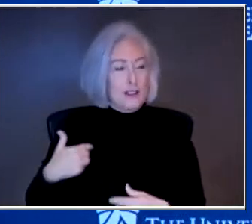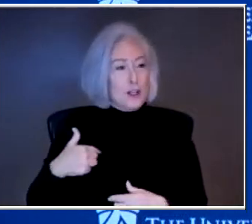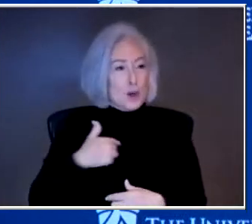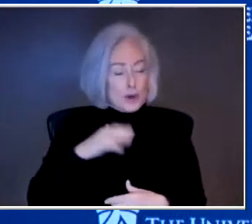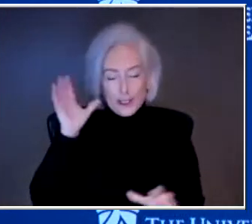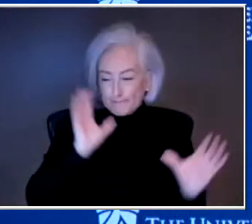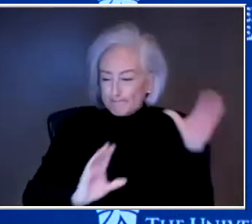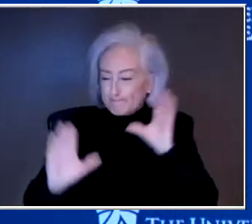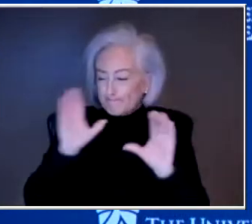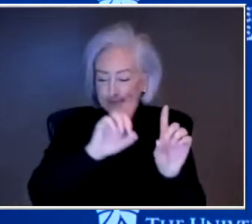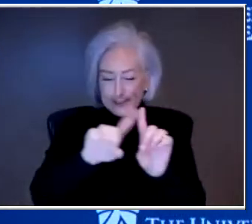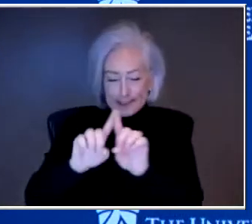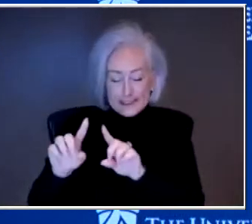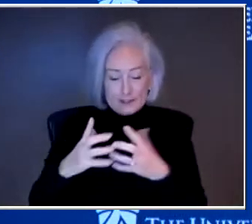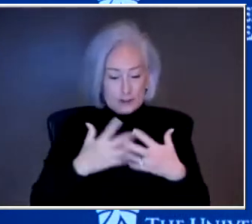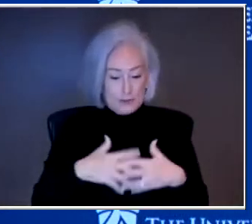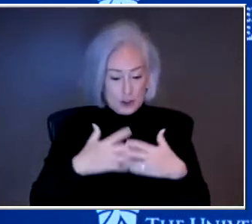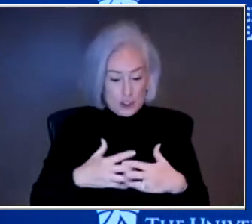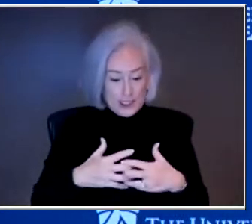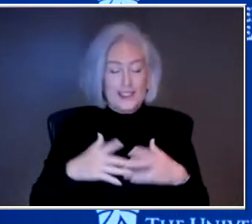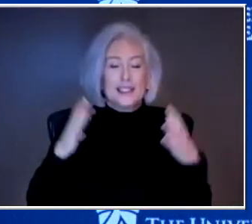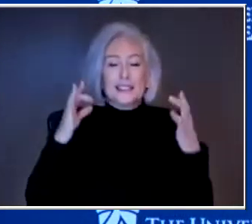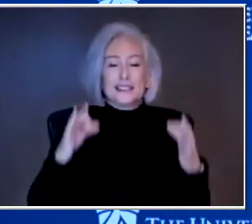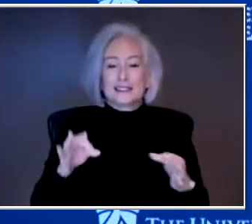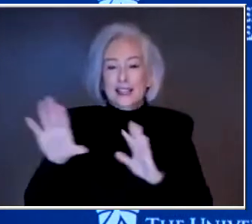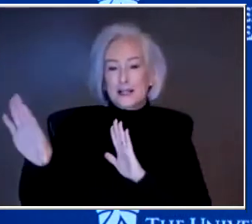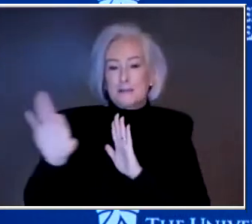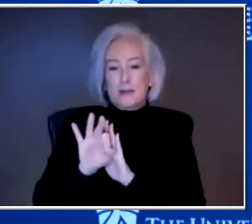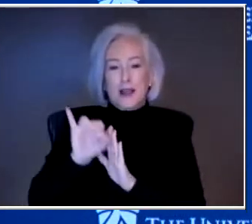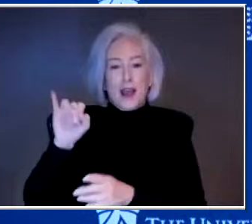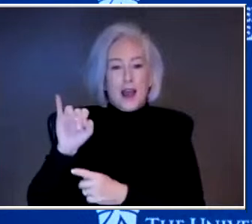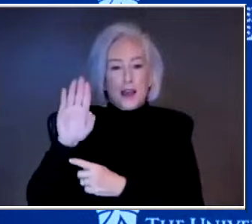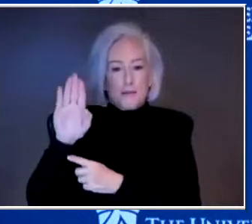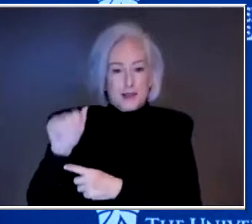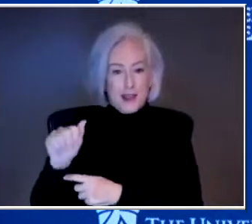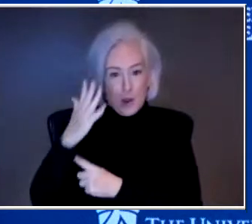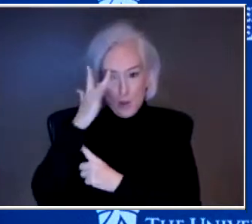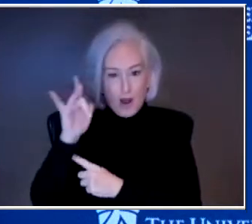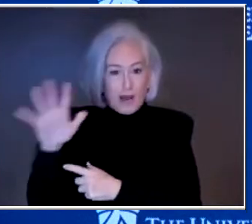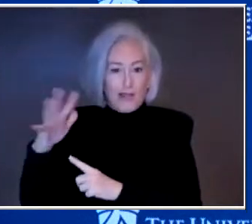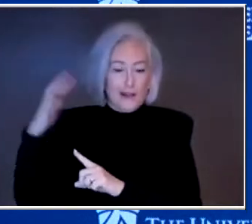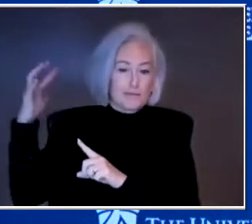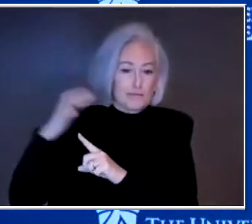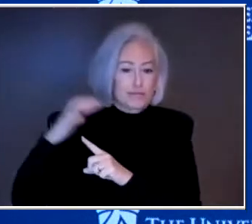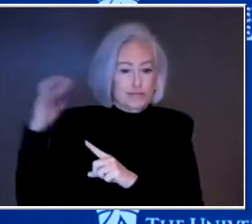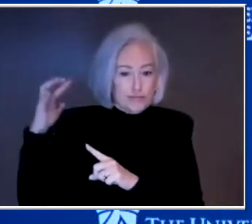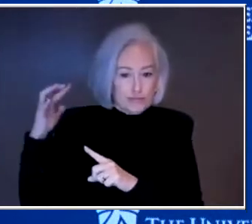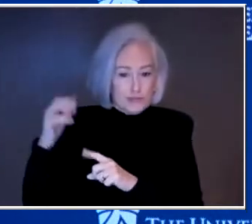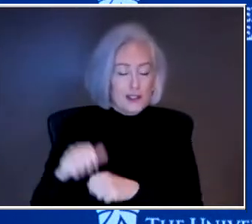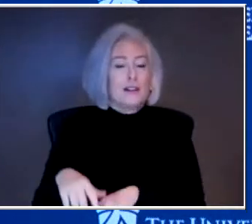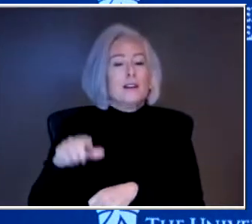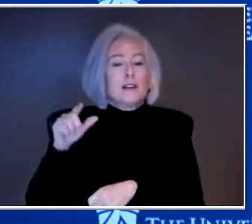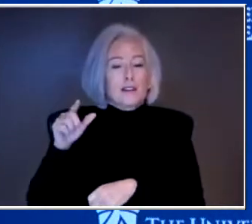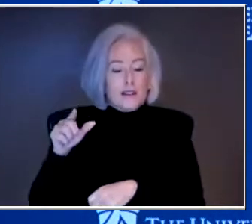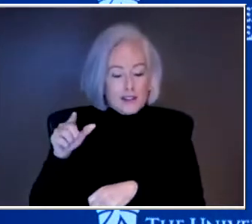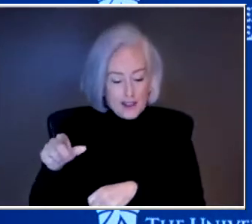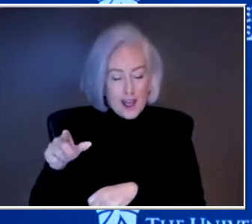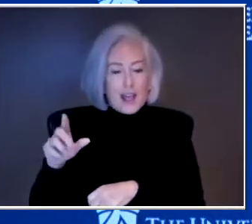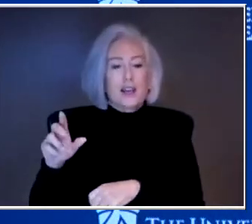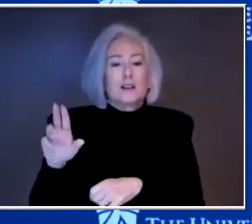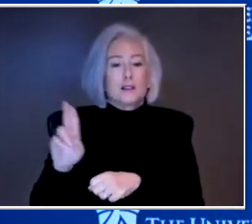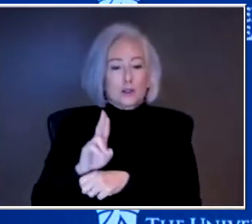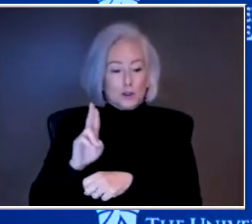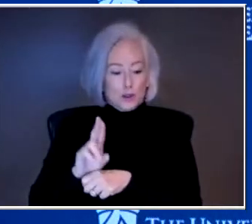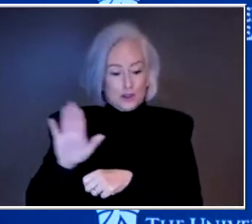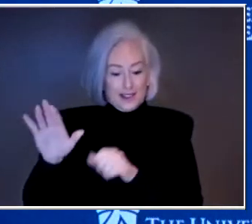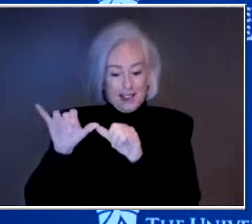systems and went with IBA because of their proven clinical track record and because their platform, in comparison to the Mevion system that's being used by the for-profit